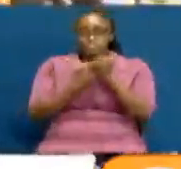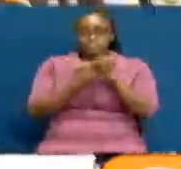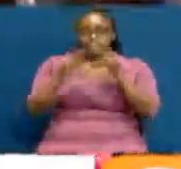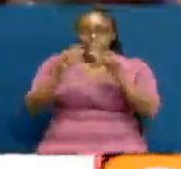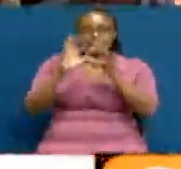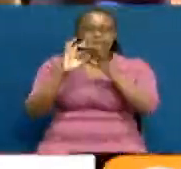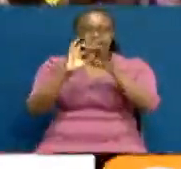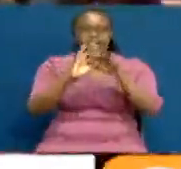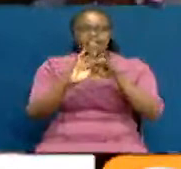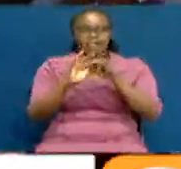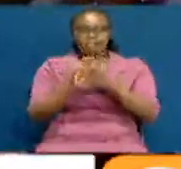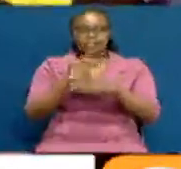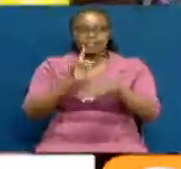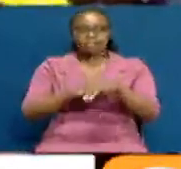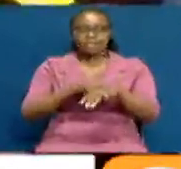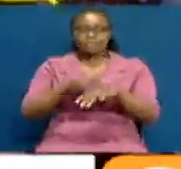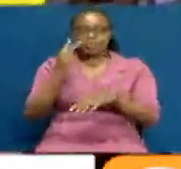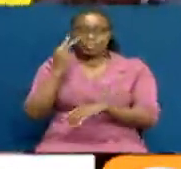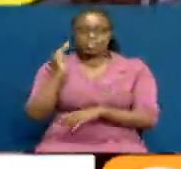win.